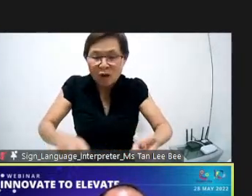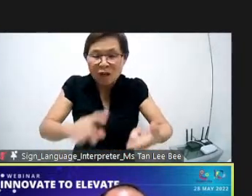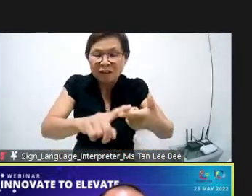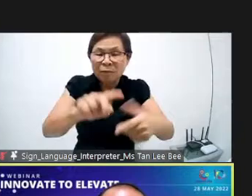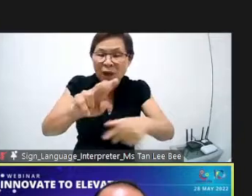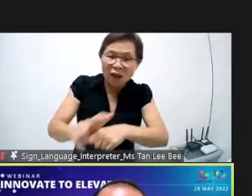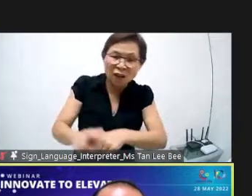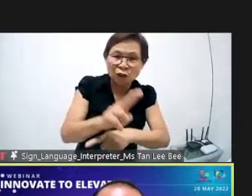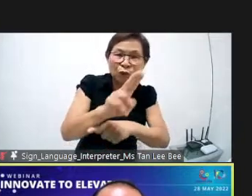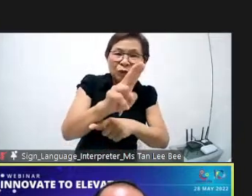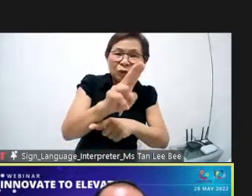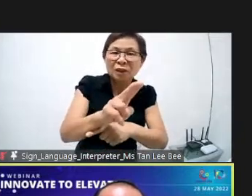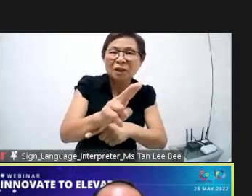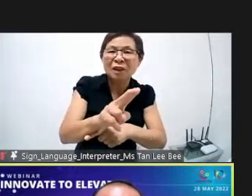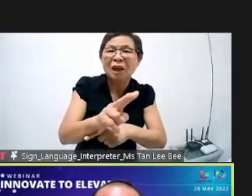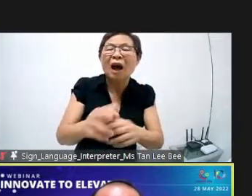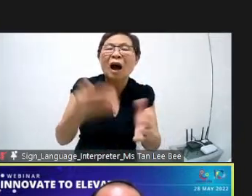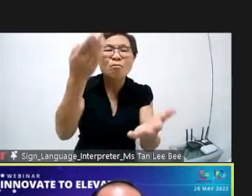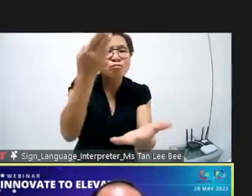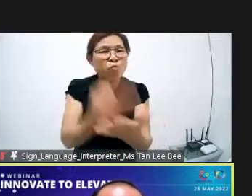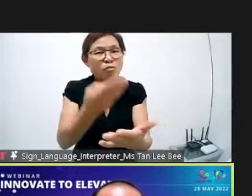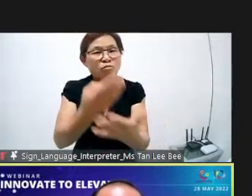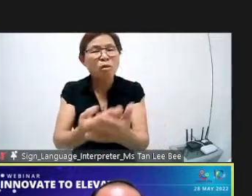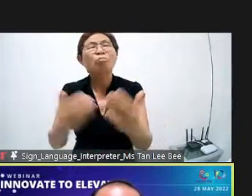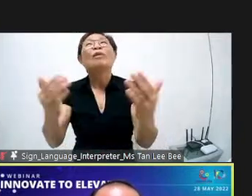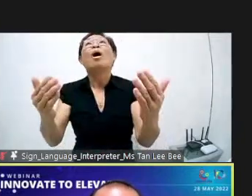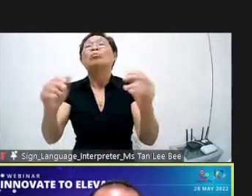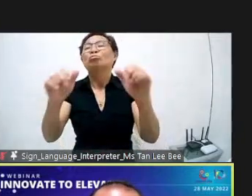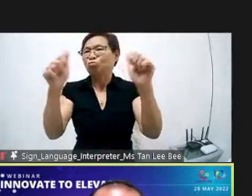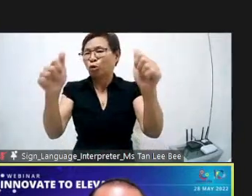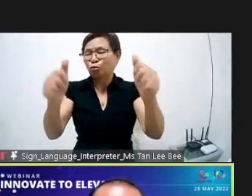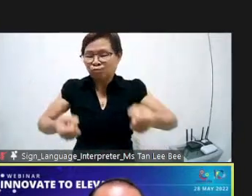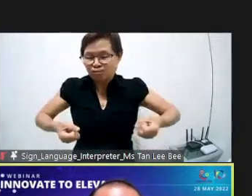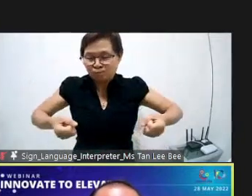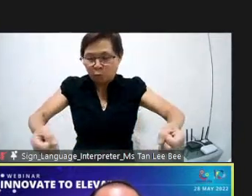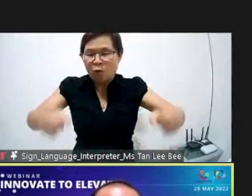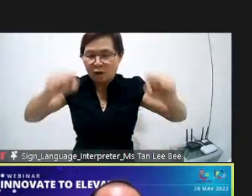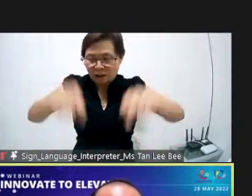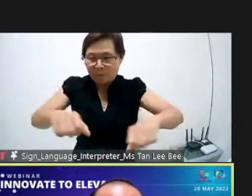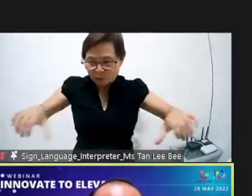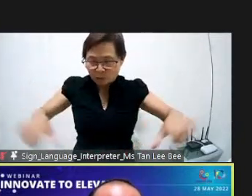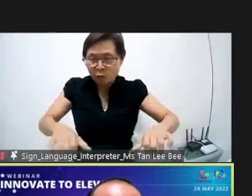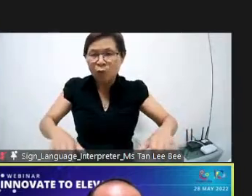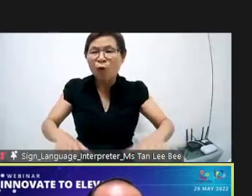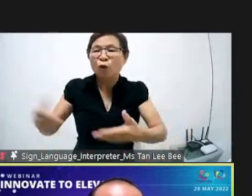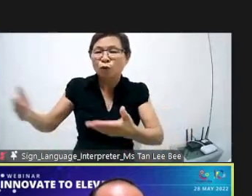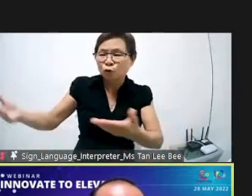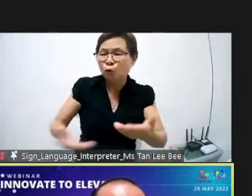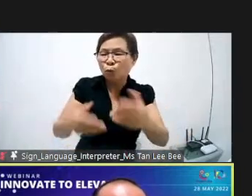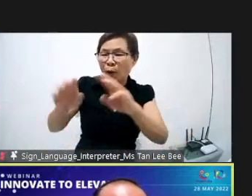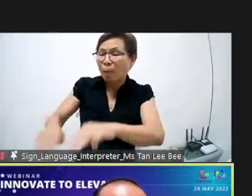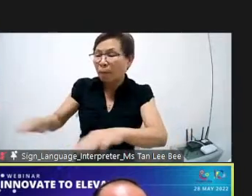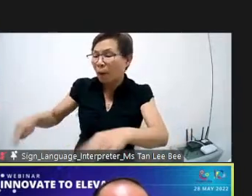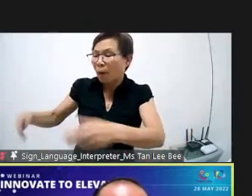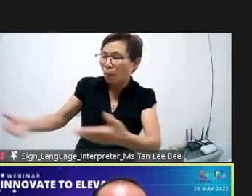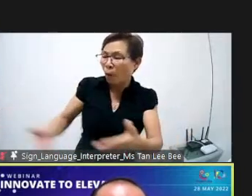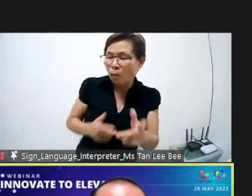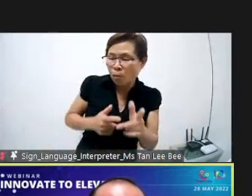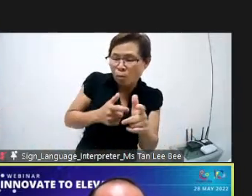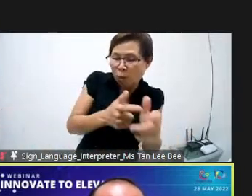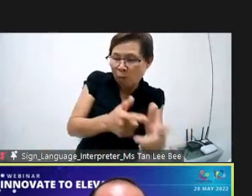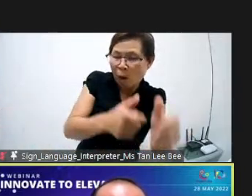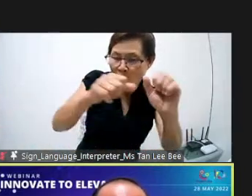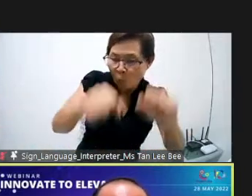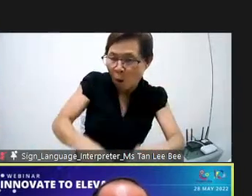it, I analyze it, I improve it, and Alhamdulillah, it's very good. It can be done to bring my student on the road.